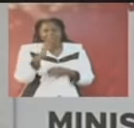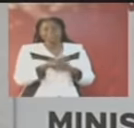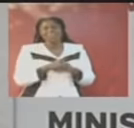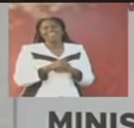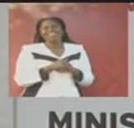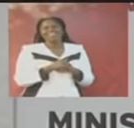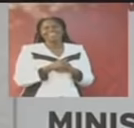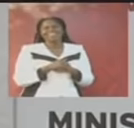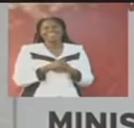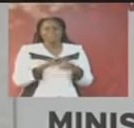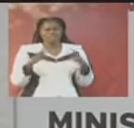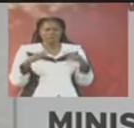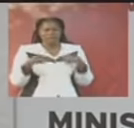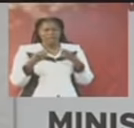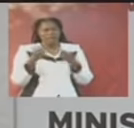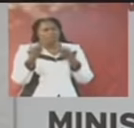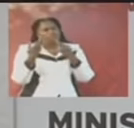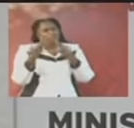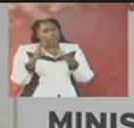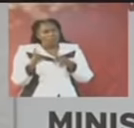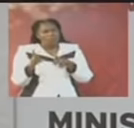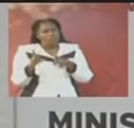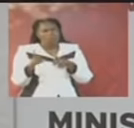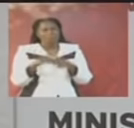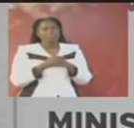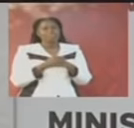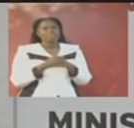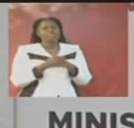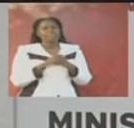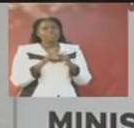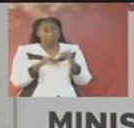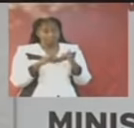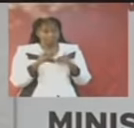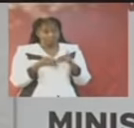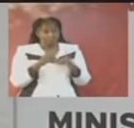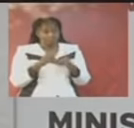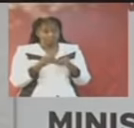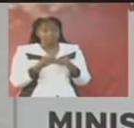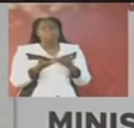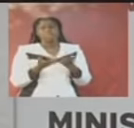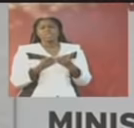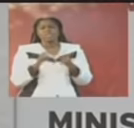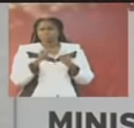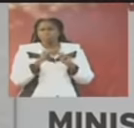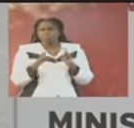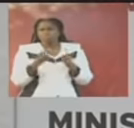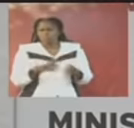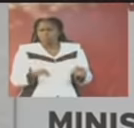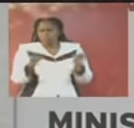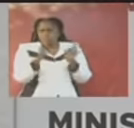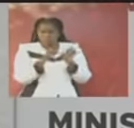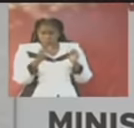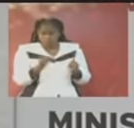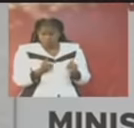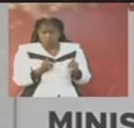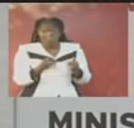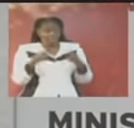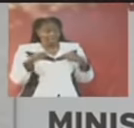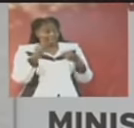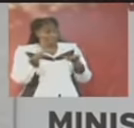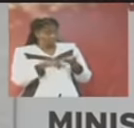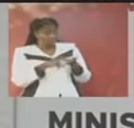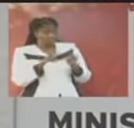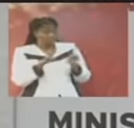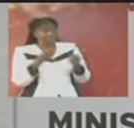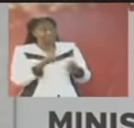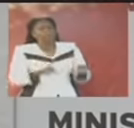a vaccine showing some measure of success, but it's important to emphasize that it is still, as we say, early days